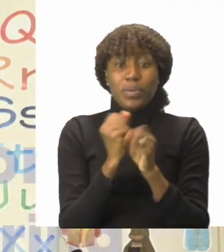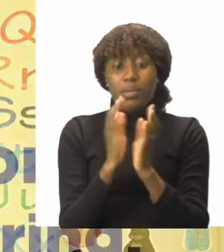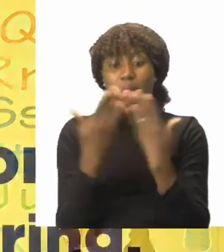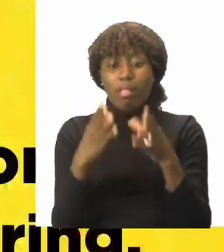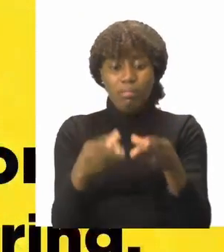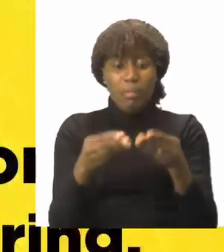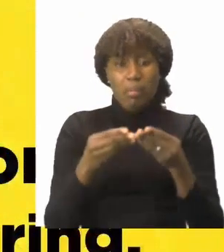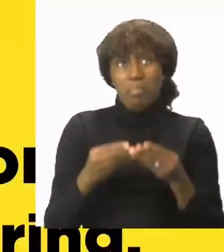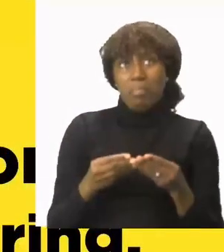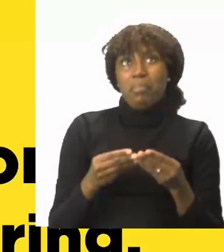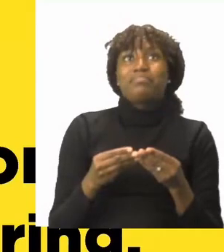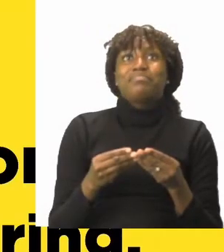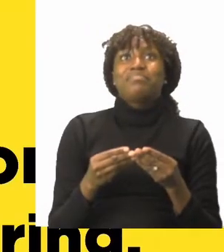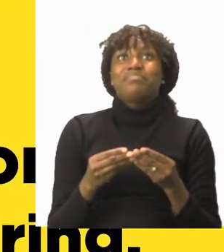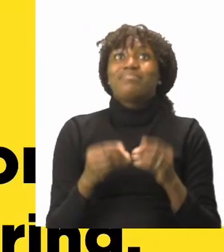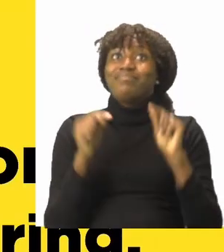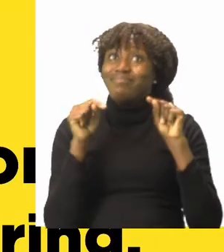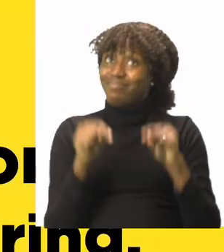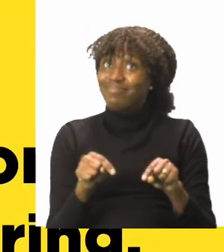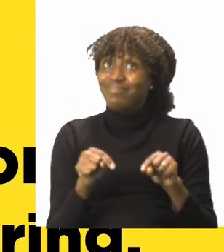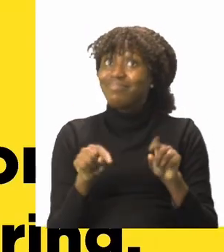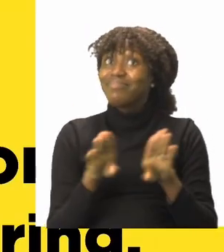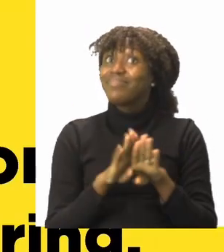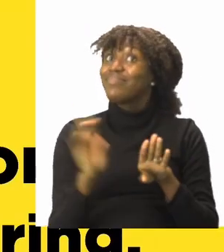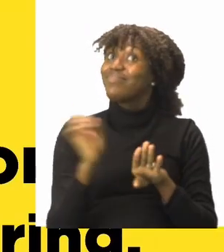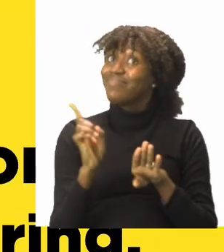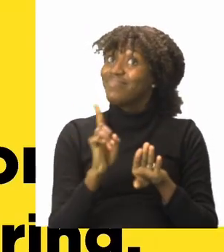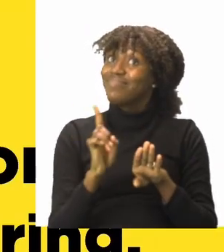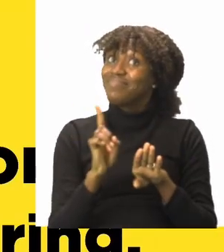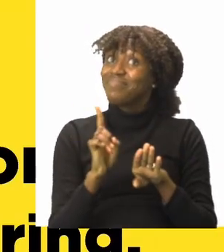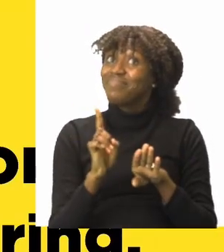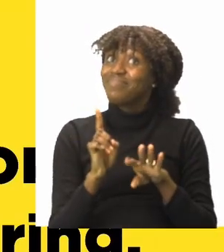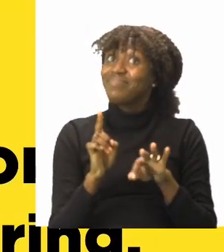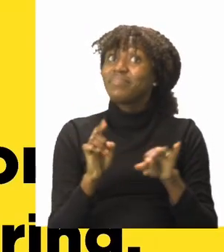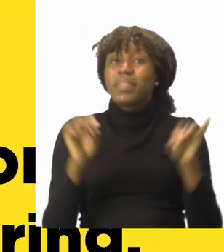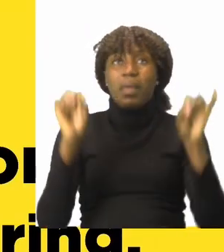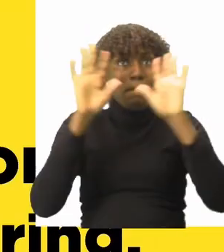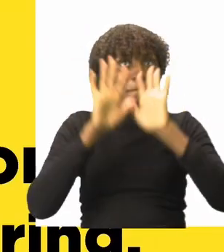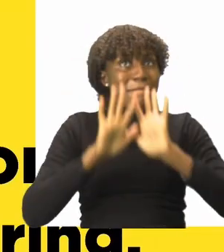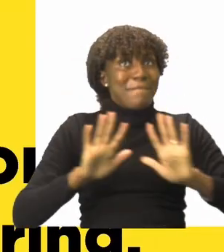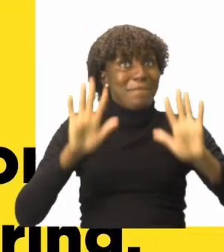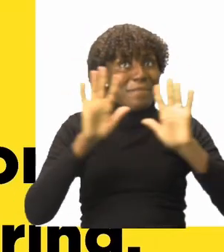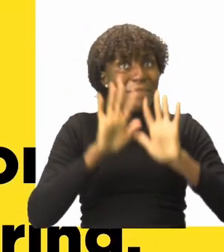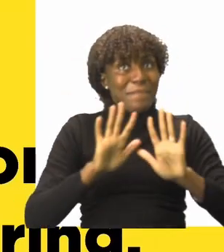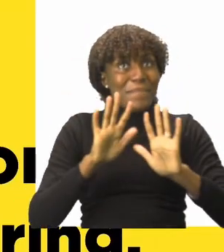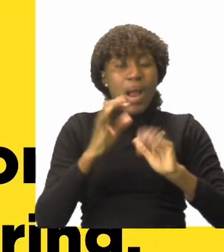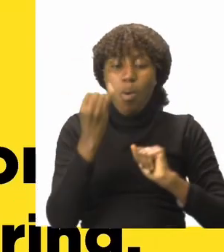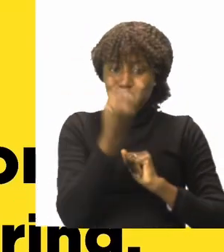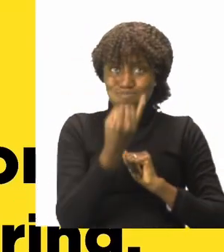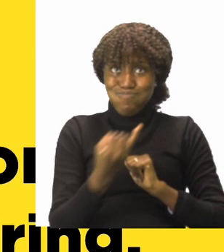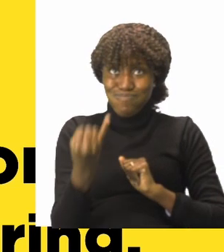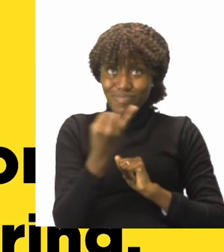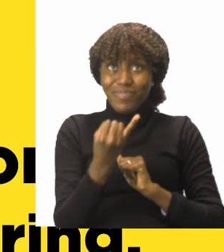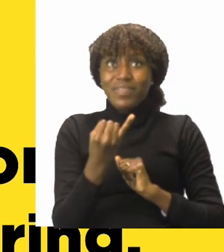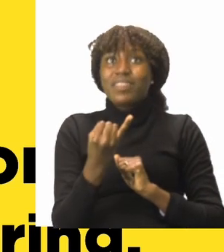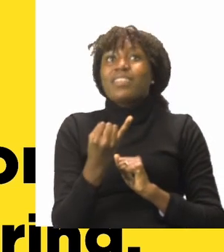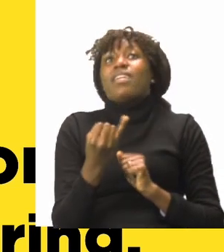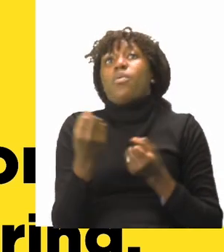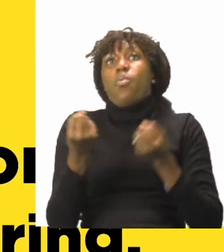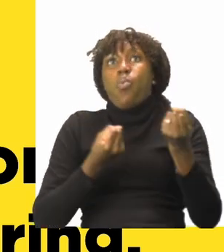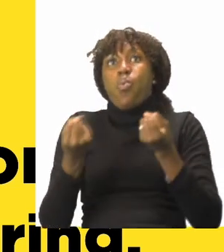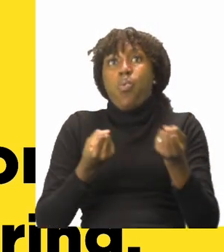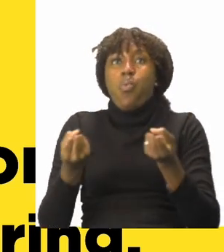anything else. For today's lesson, we will be talking about coloring, drawing,